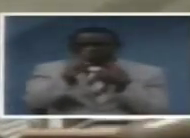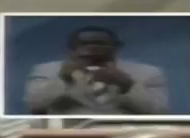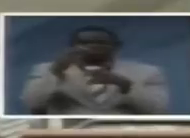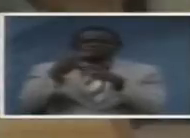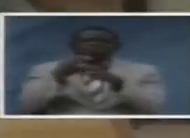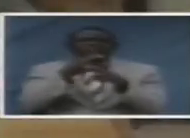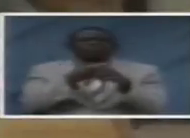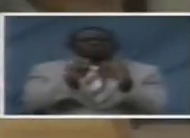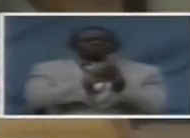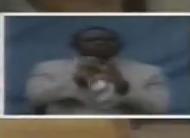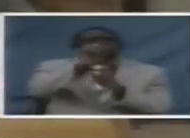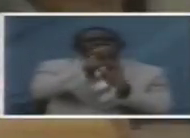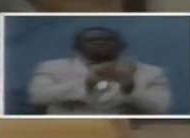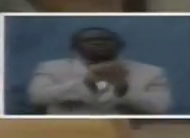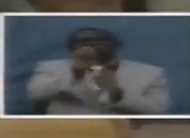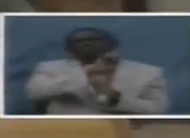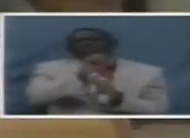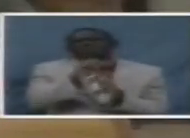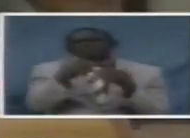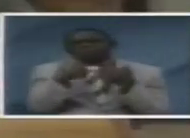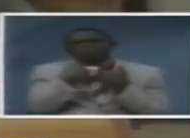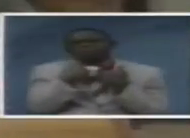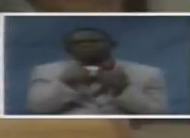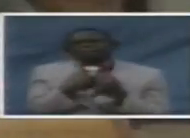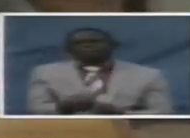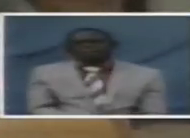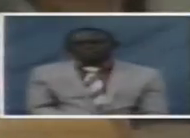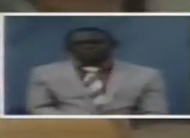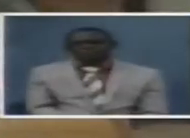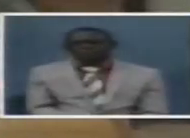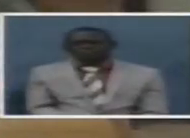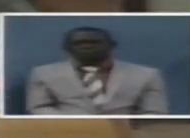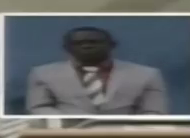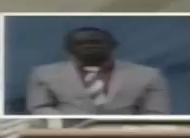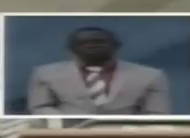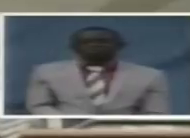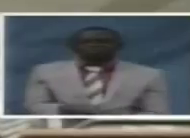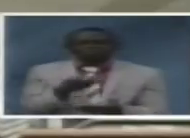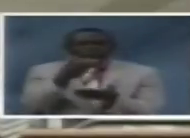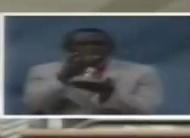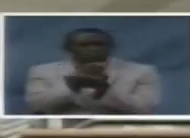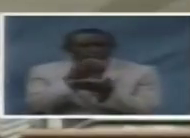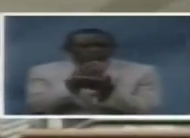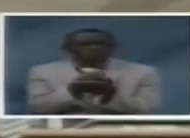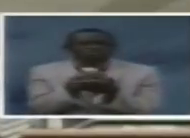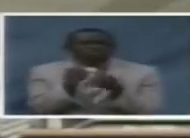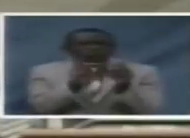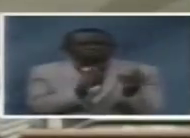import cover. Mr. Speaker, monetary and financial